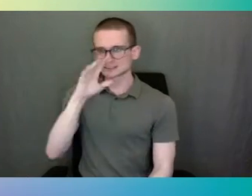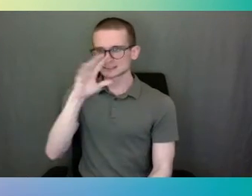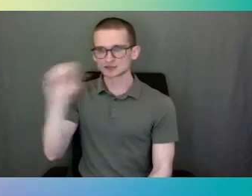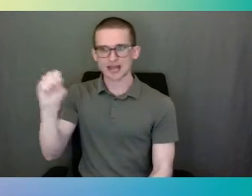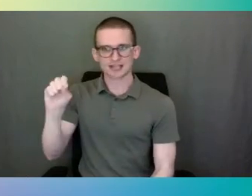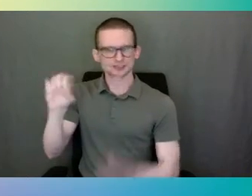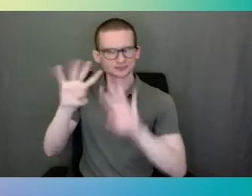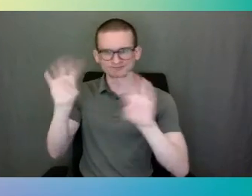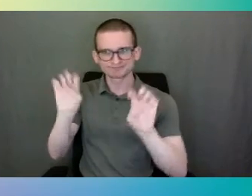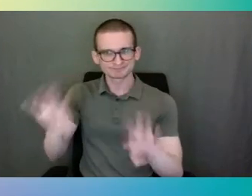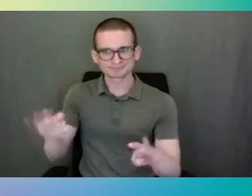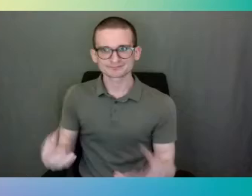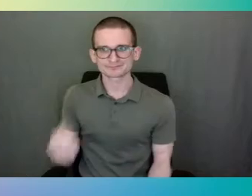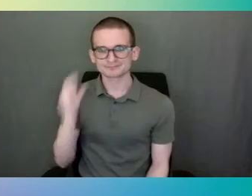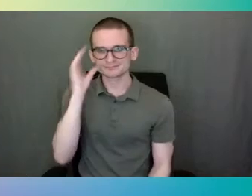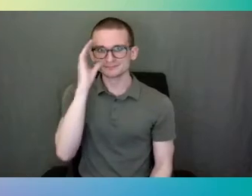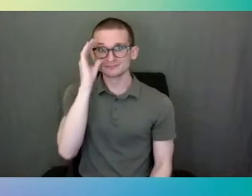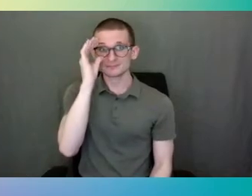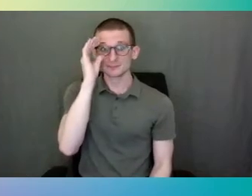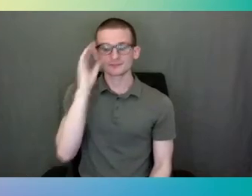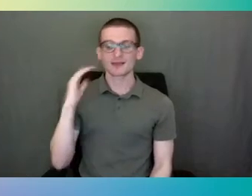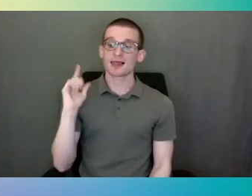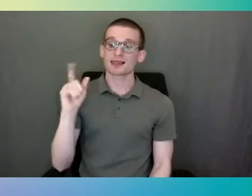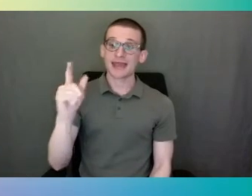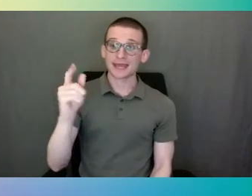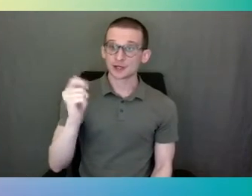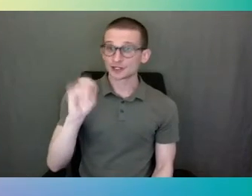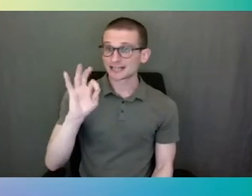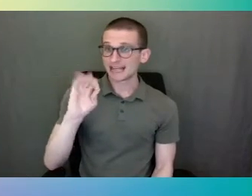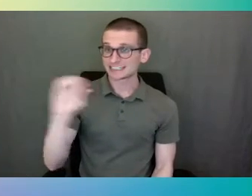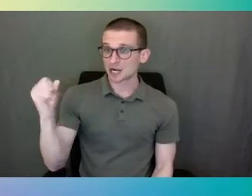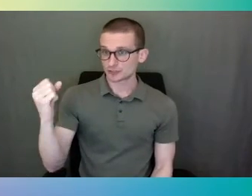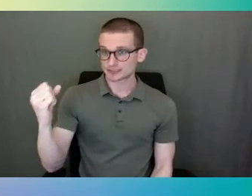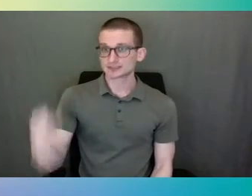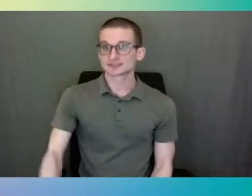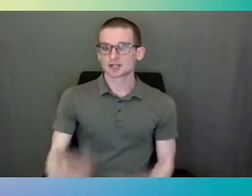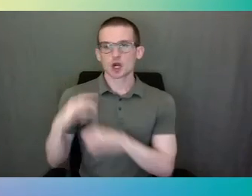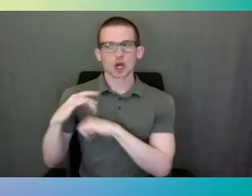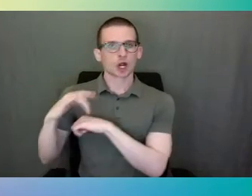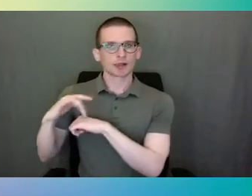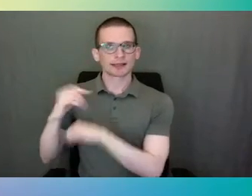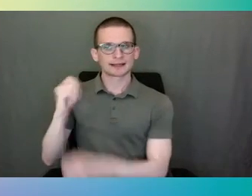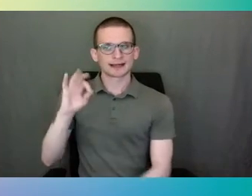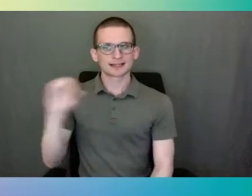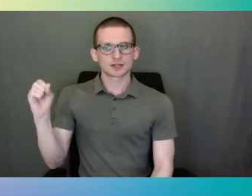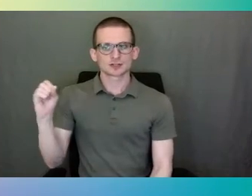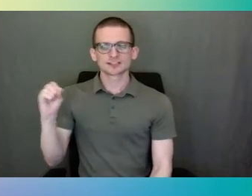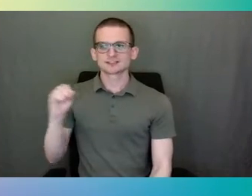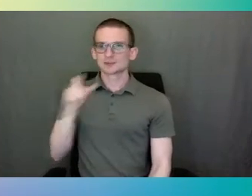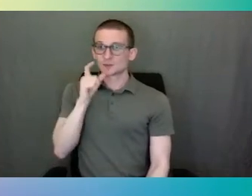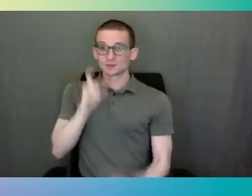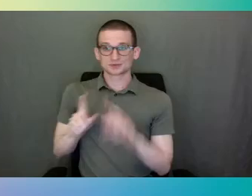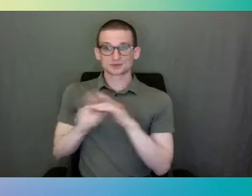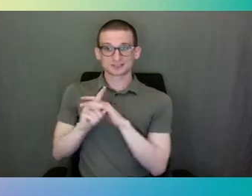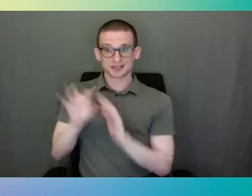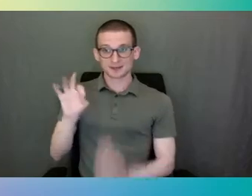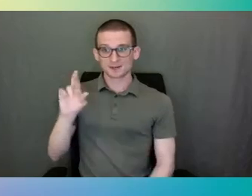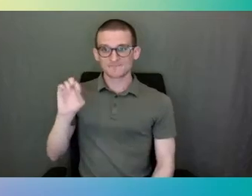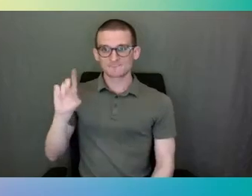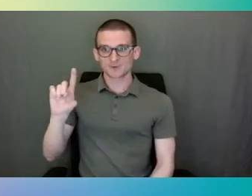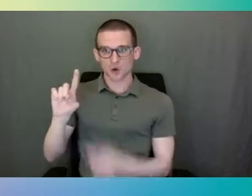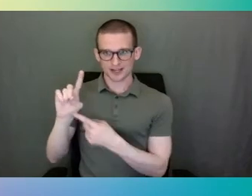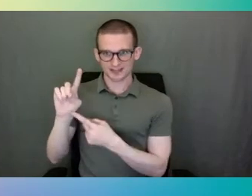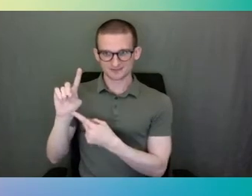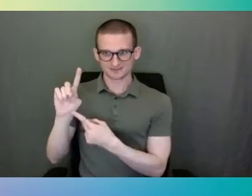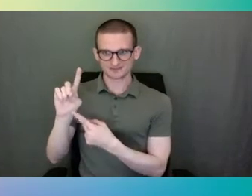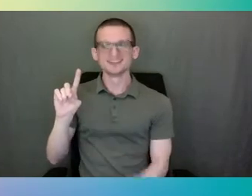And then in the 1900s, early 1900s, Freud comes along. And Freud says,